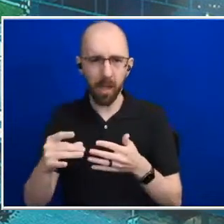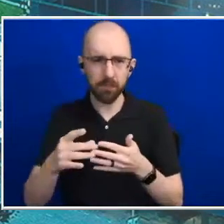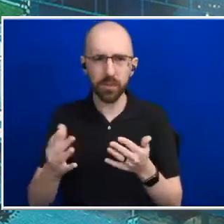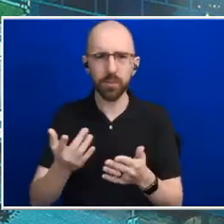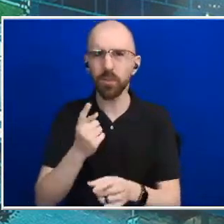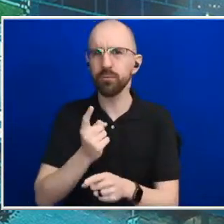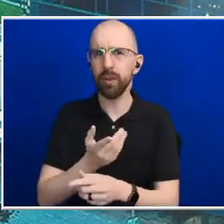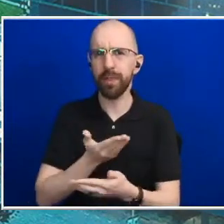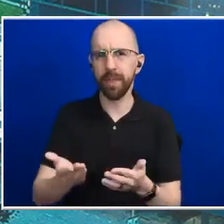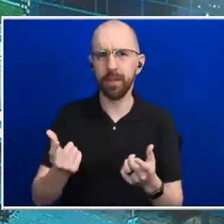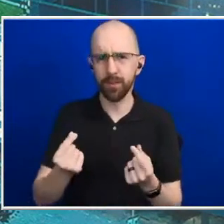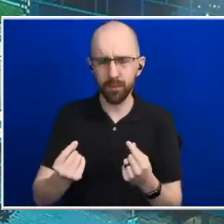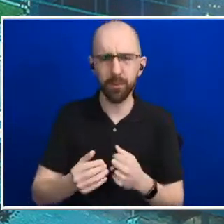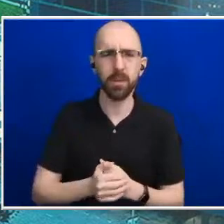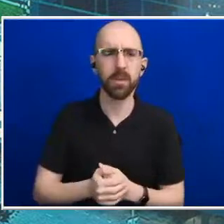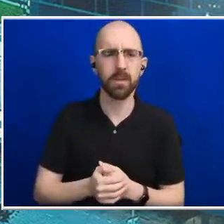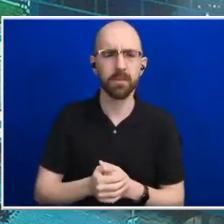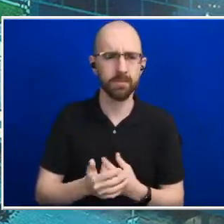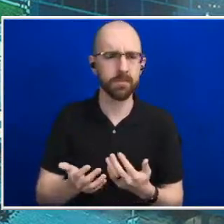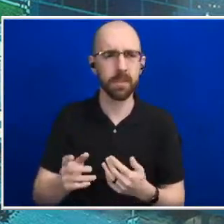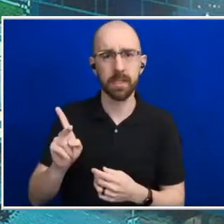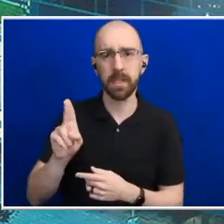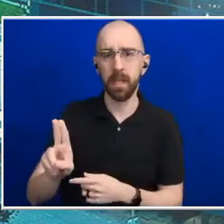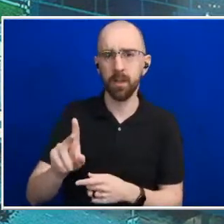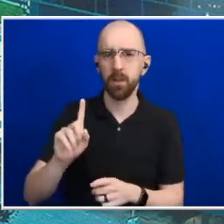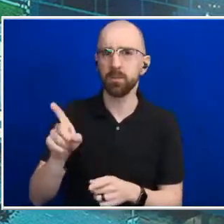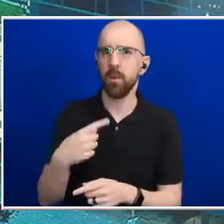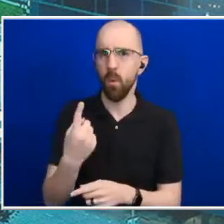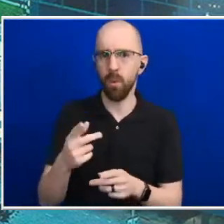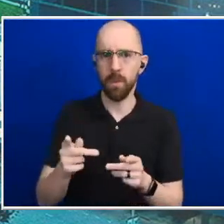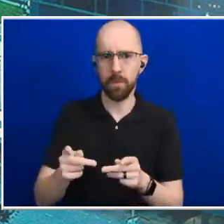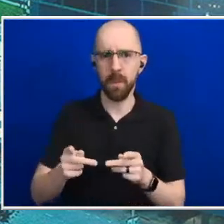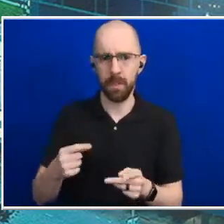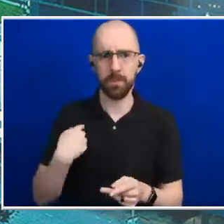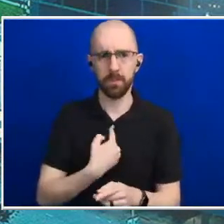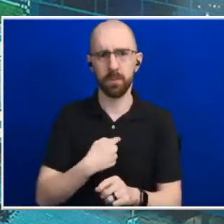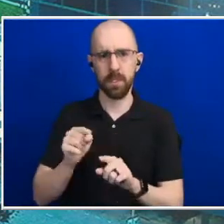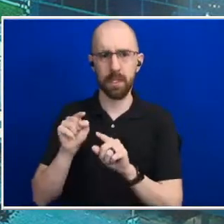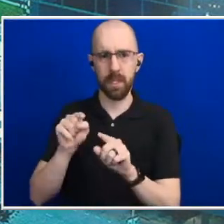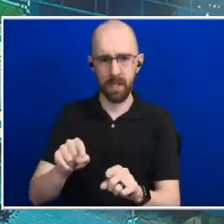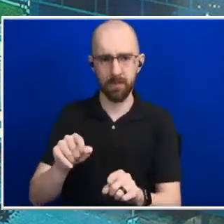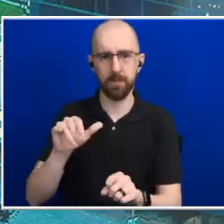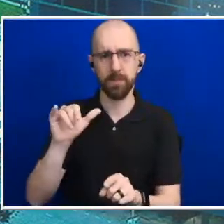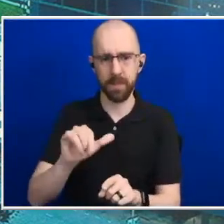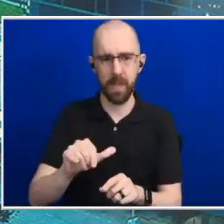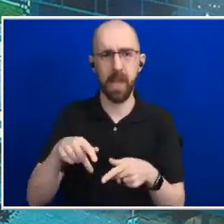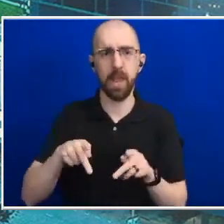But KU was the only place that we came to that allowed us to have